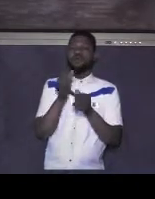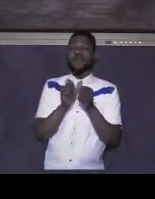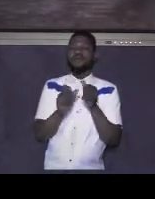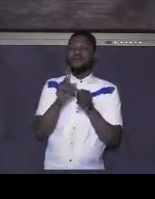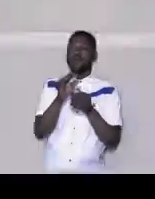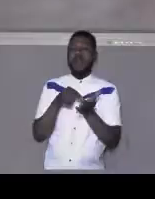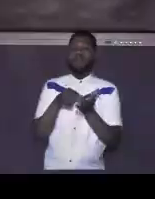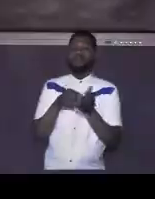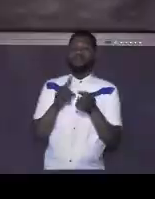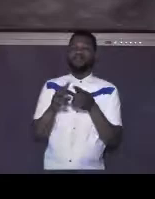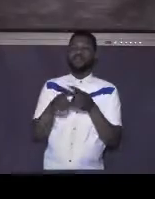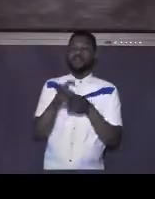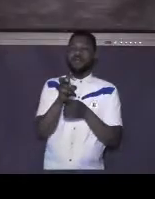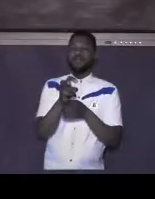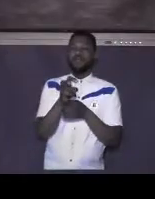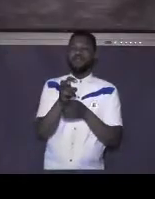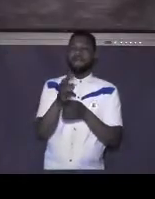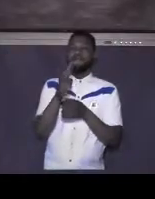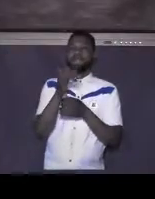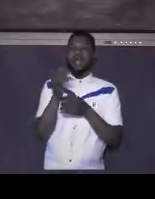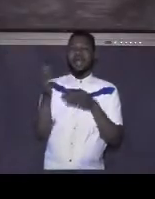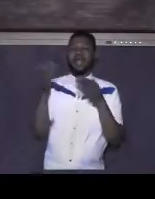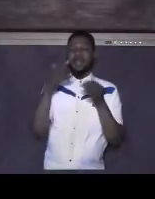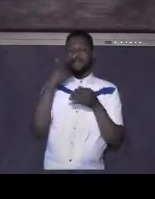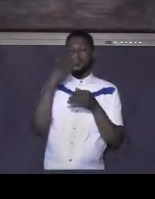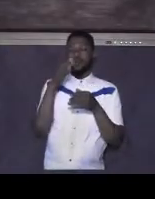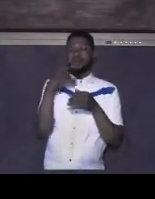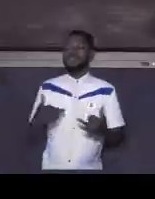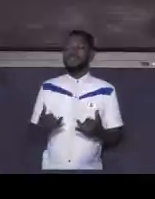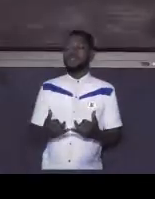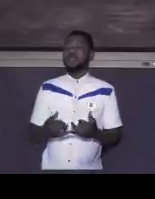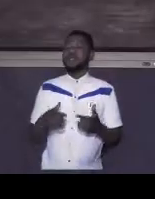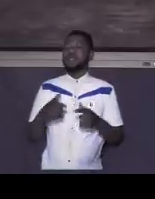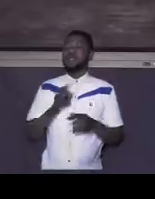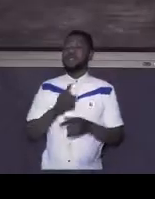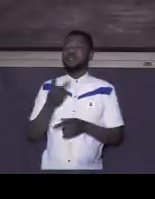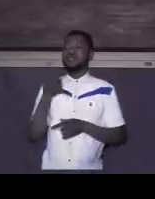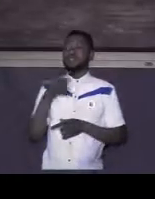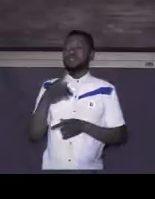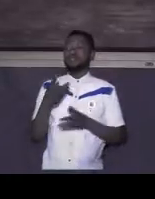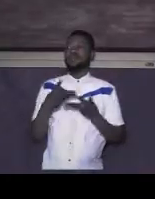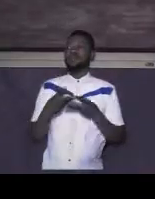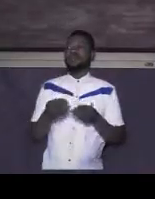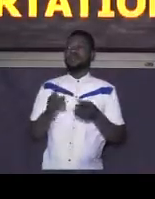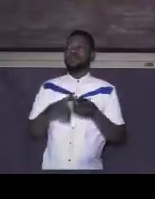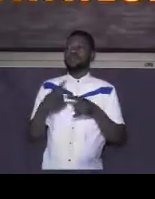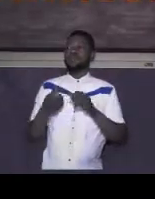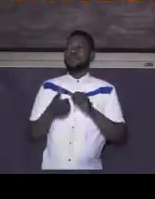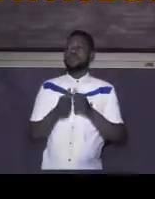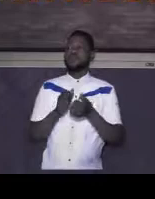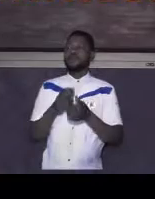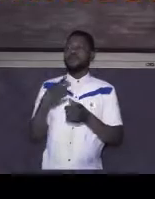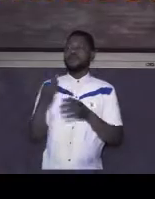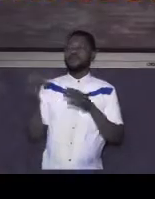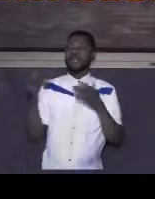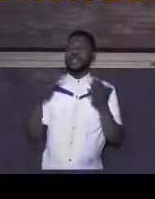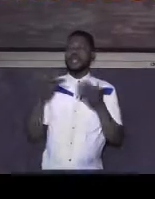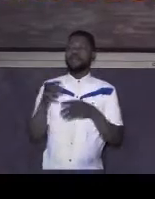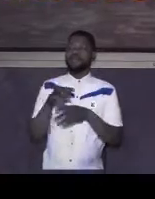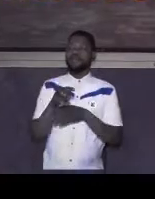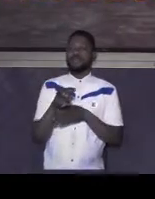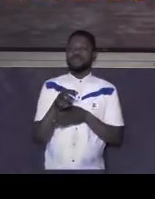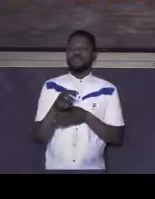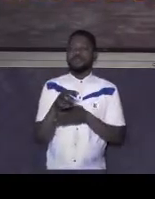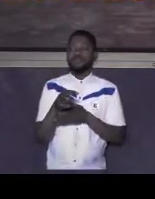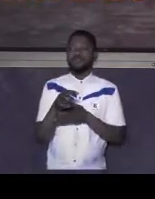can afford to travel by air because of the fare. Okay, now let's look at the solutions